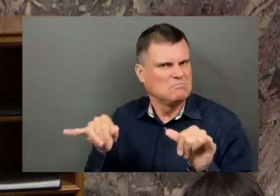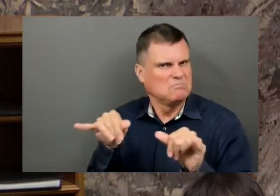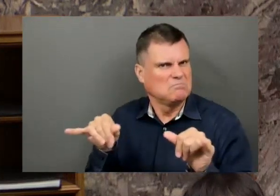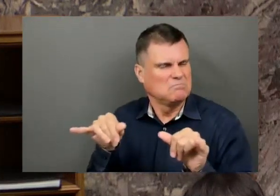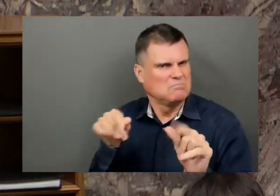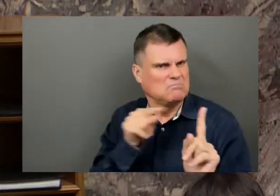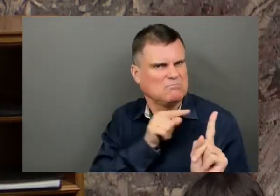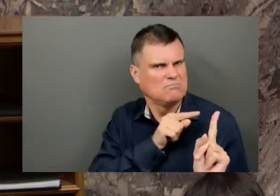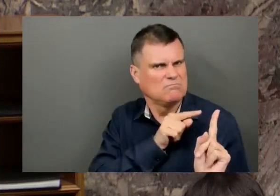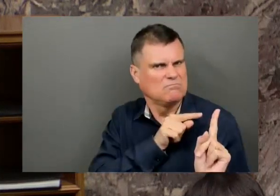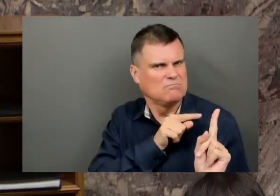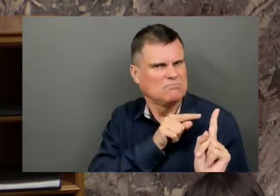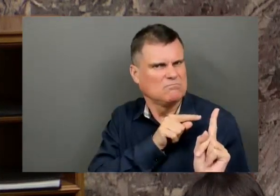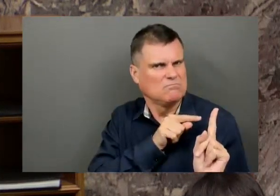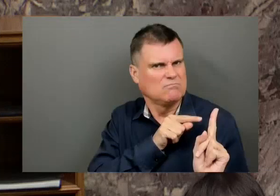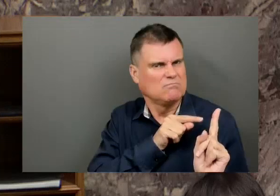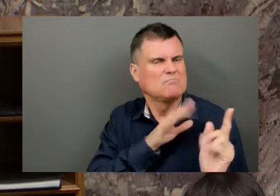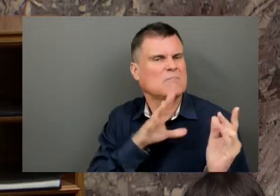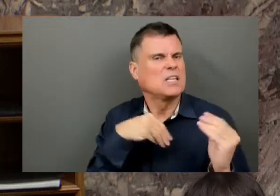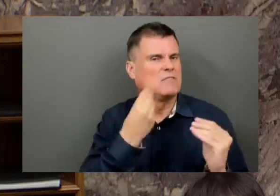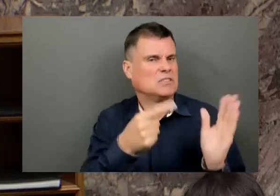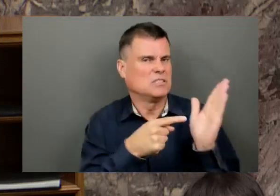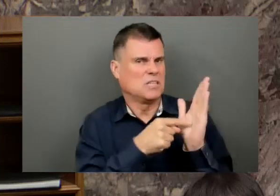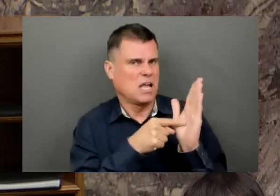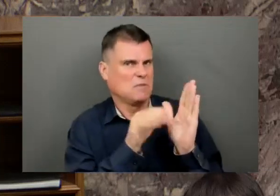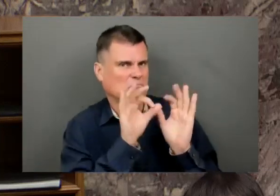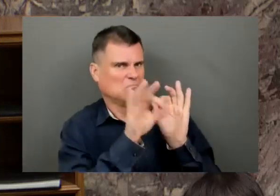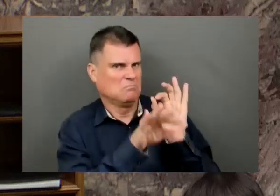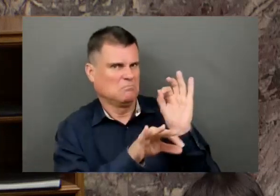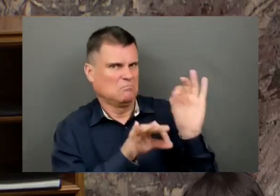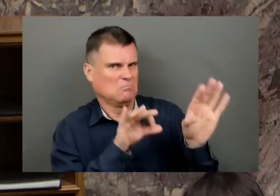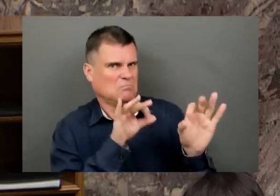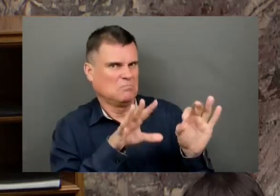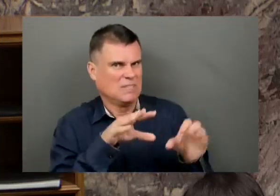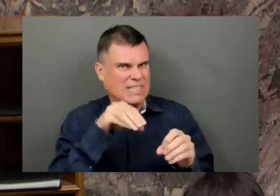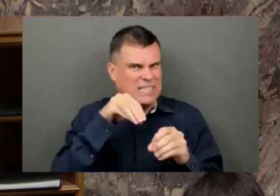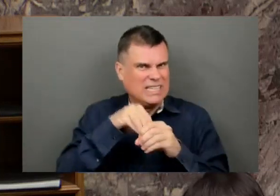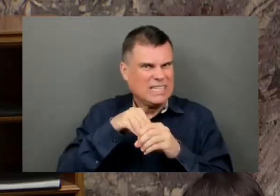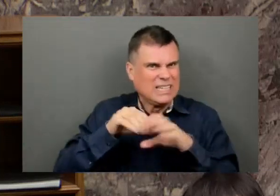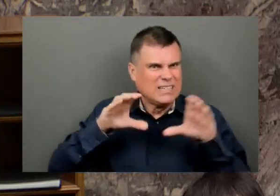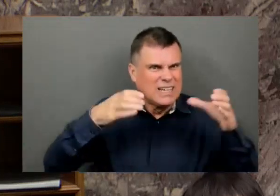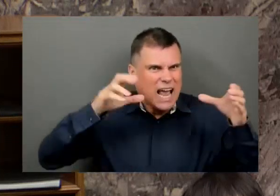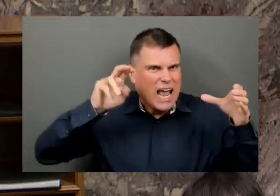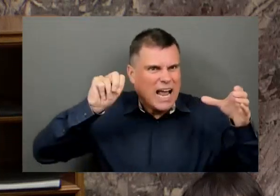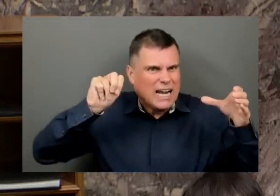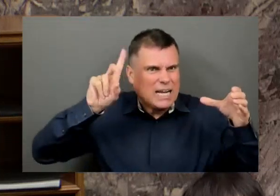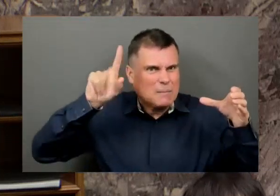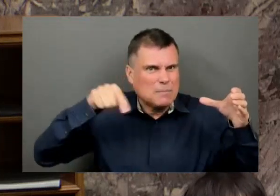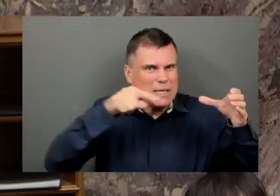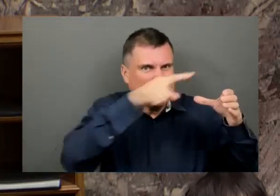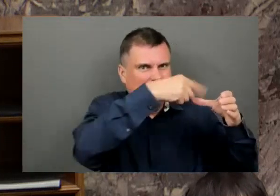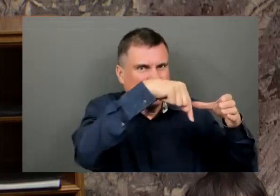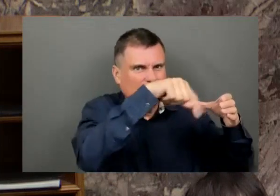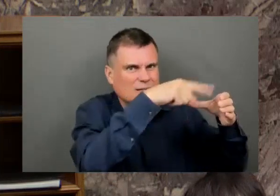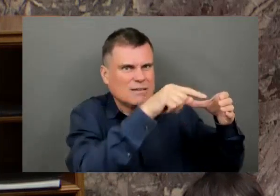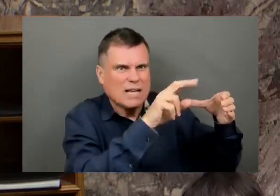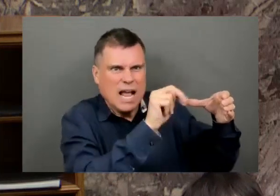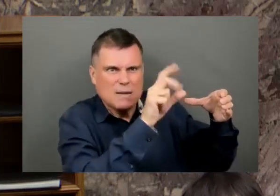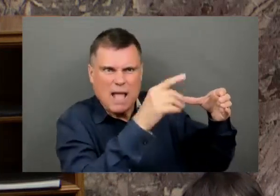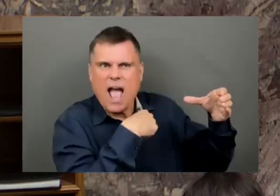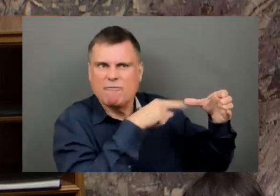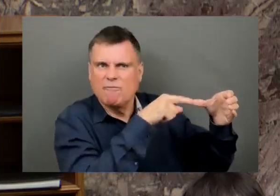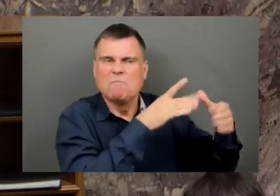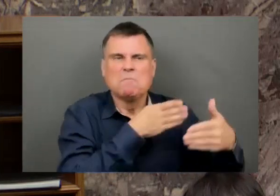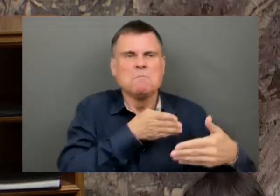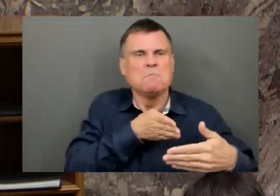of anti-Semitism within the NDP cabinet, caucus, and the NDP party. Now, we've seen in the past when there